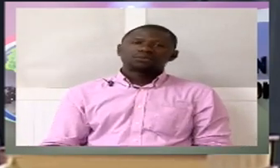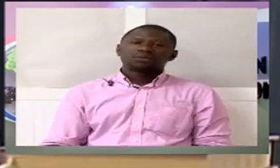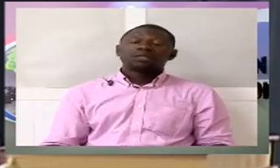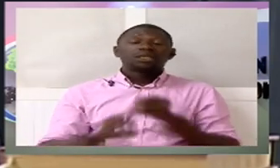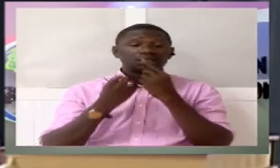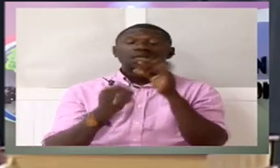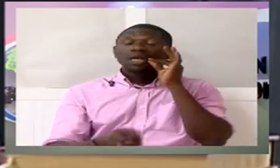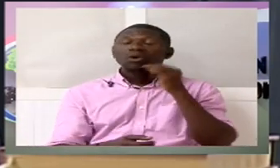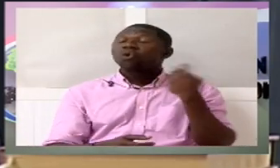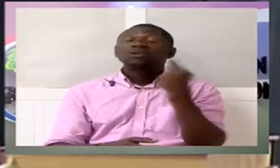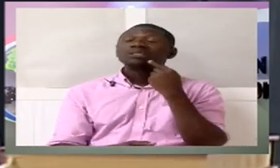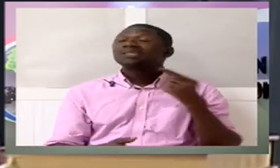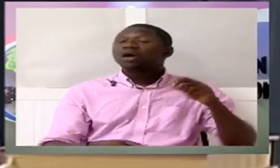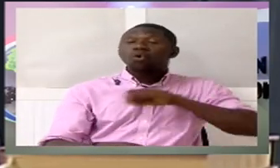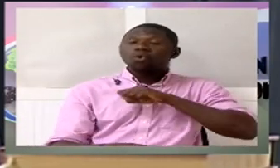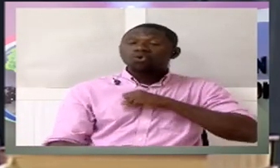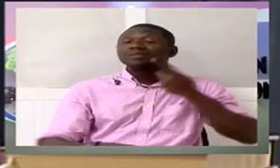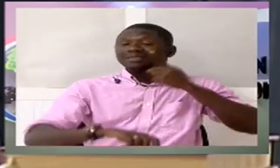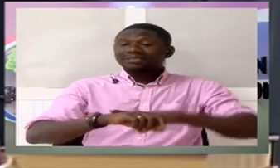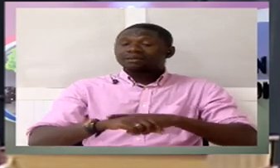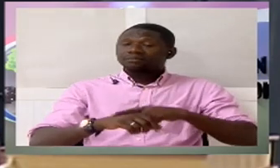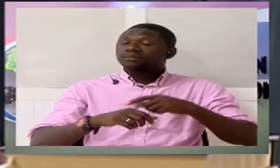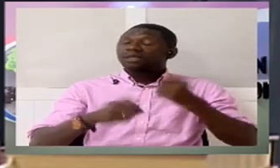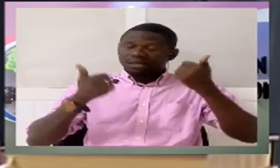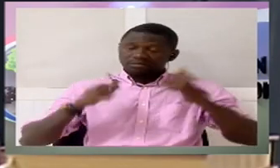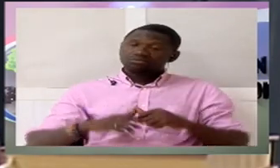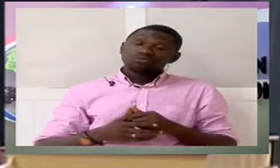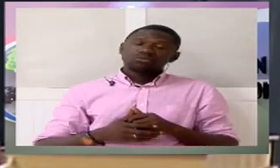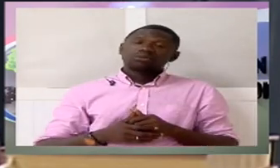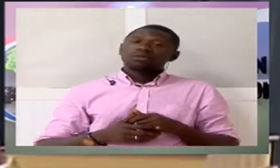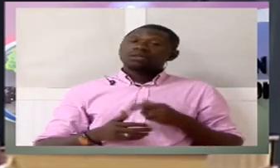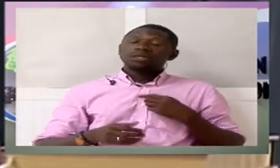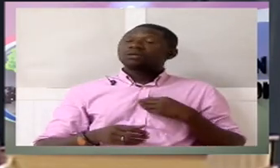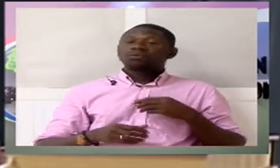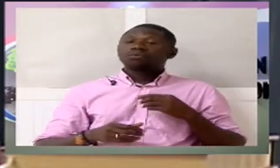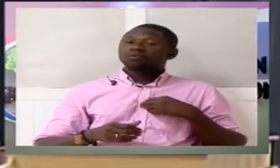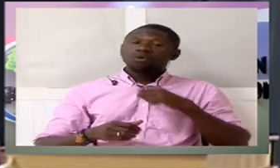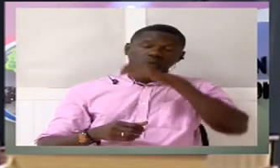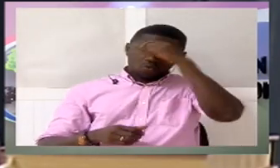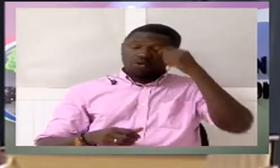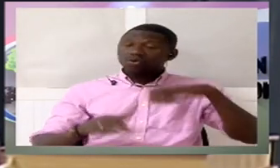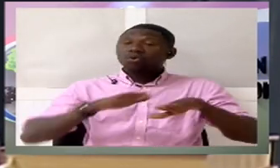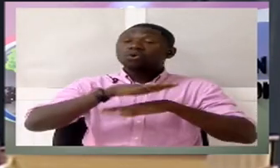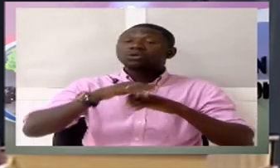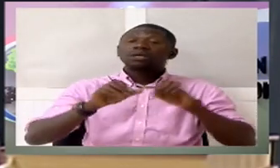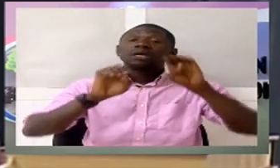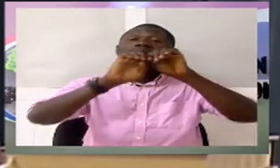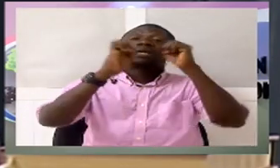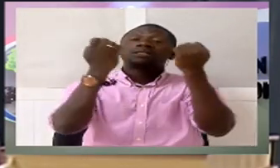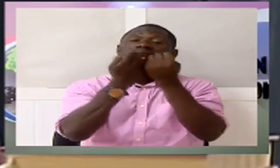He said until if their time was due. And that they were operating on the executive orders.